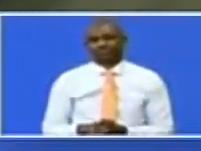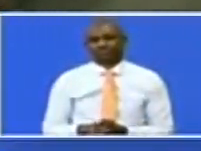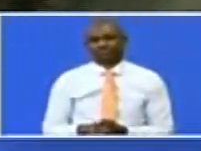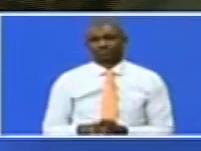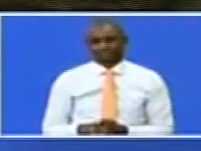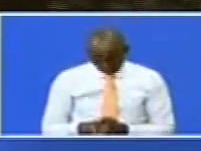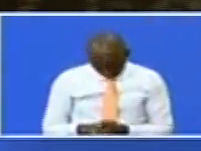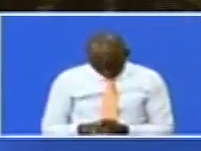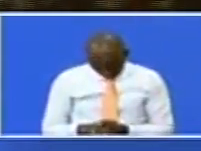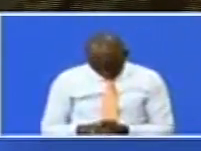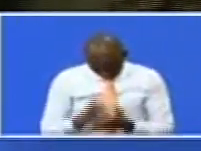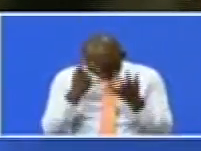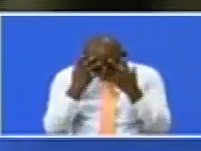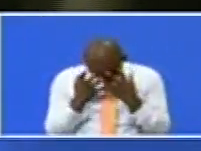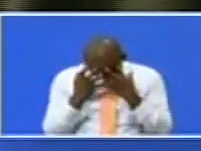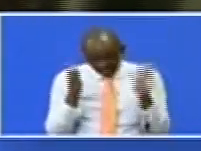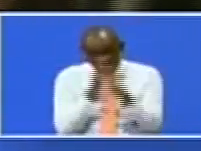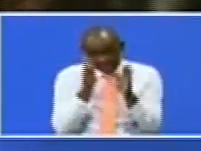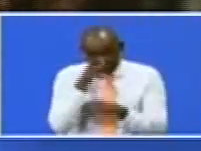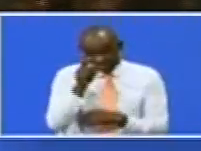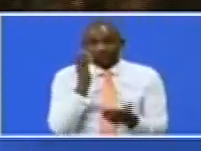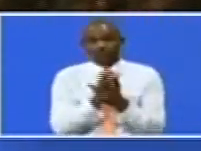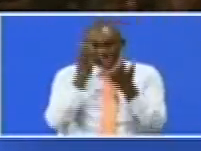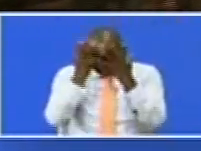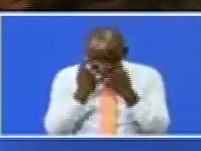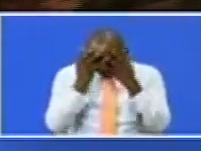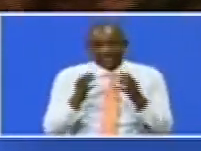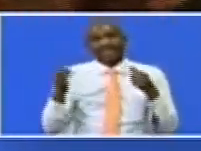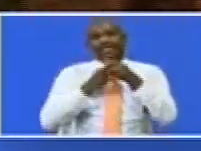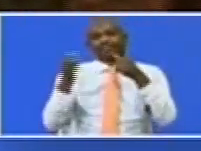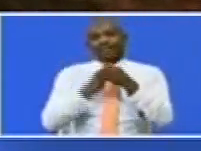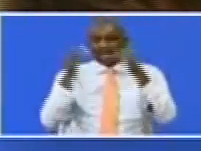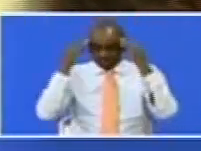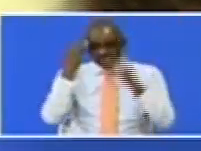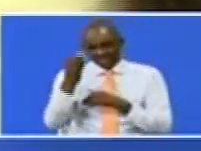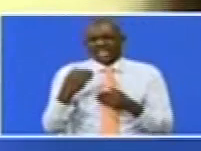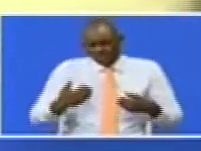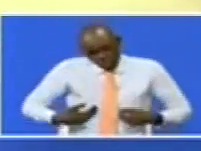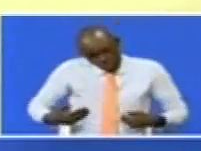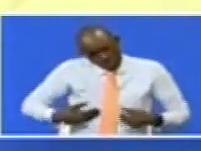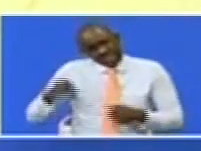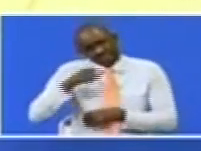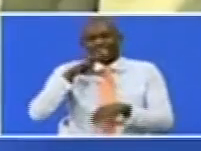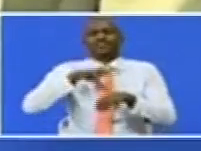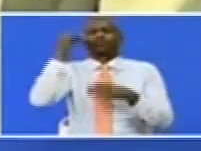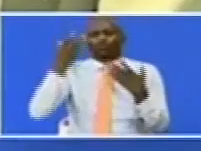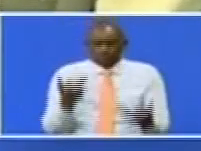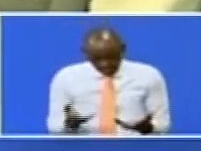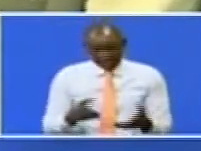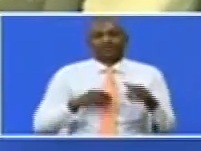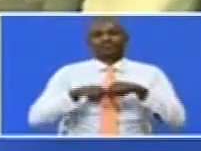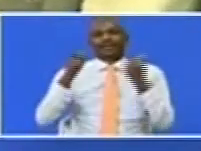Heads down, braids hanging. It's another walk of shame in Kibera's law courts as a group of teenagers are caught on the wrong side of the